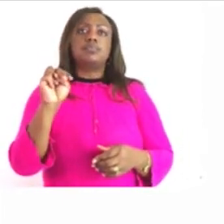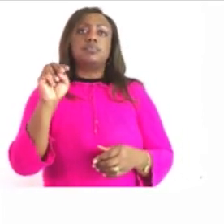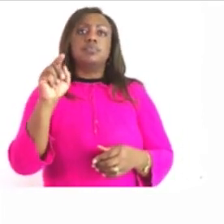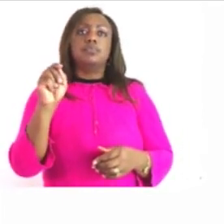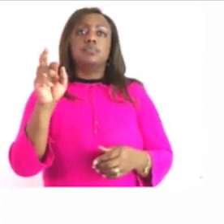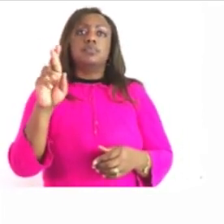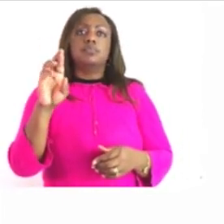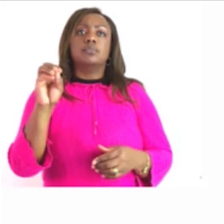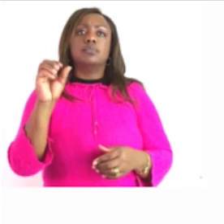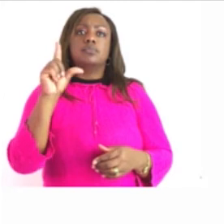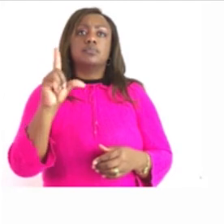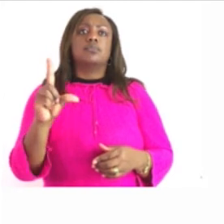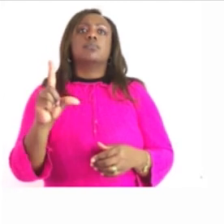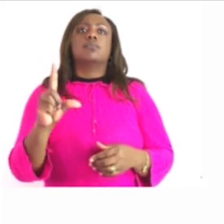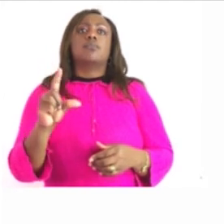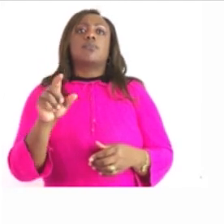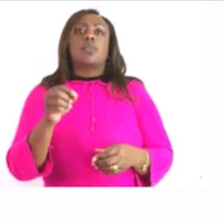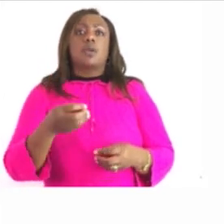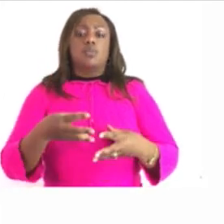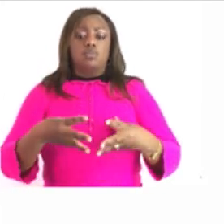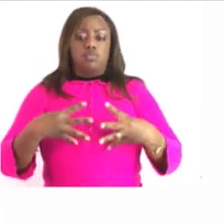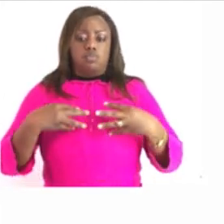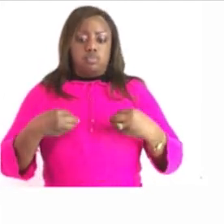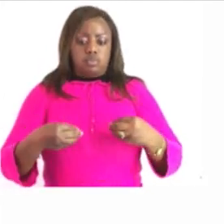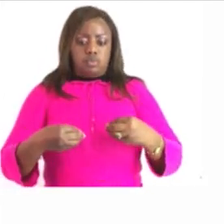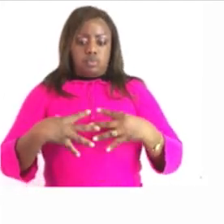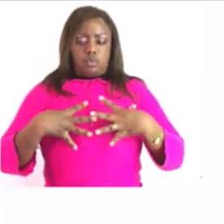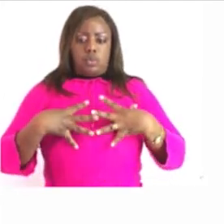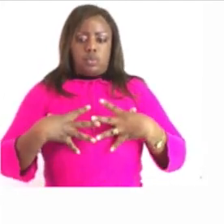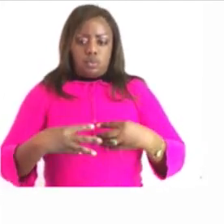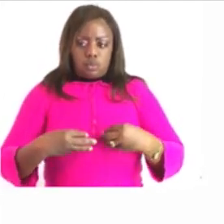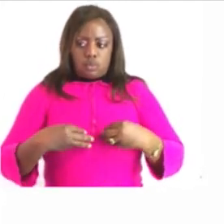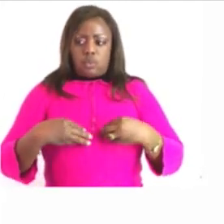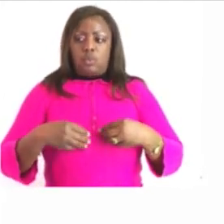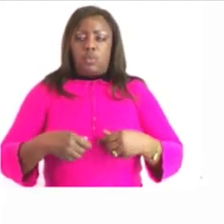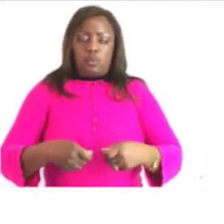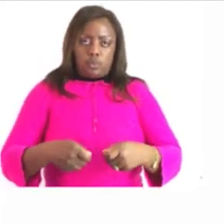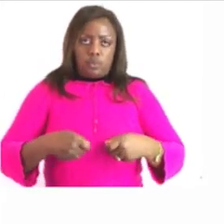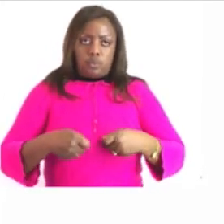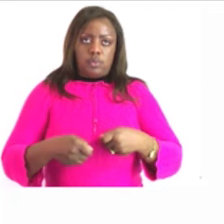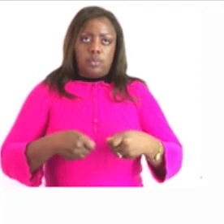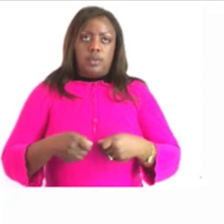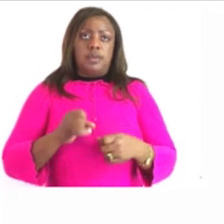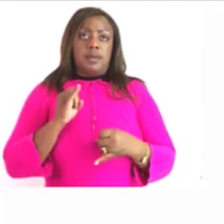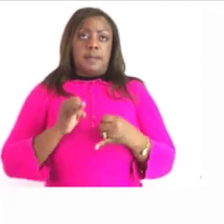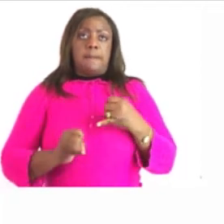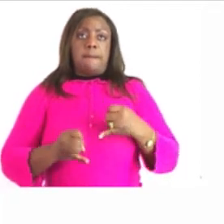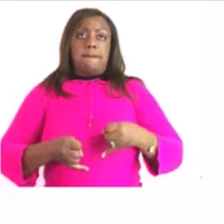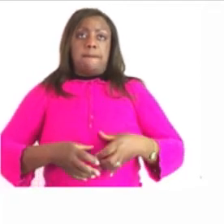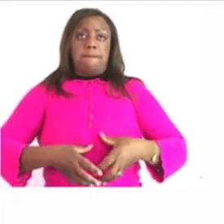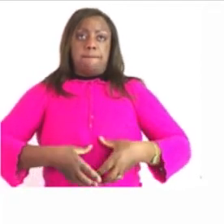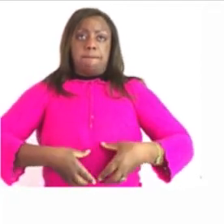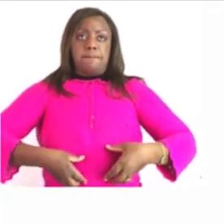that we breathe in is enough or created. The last part of